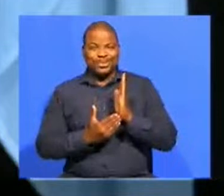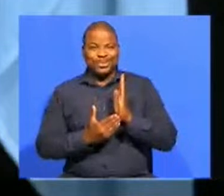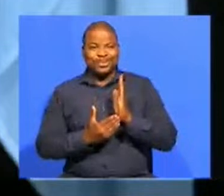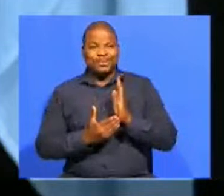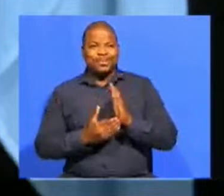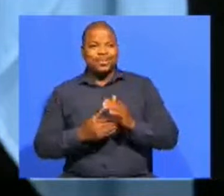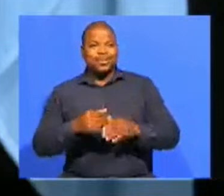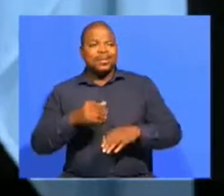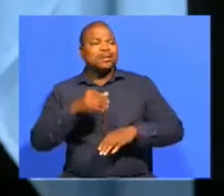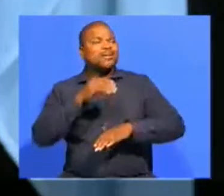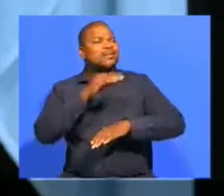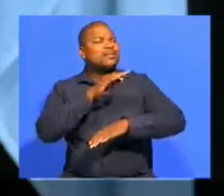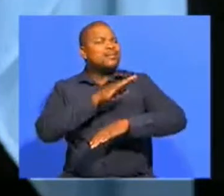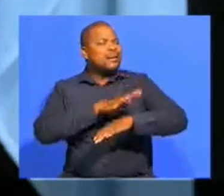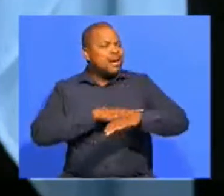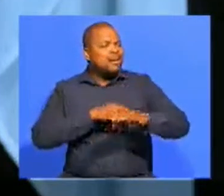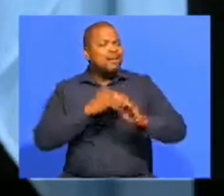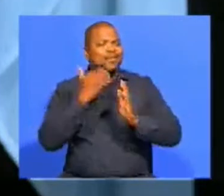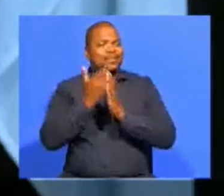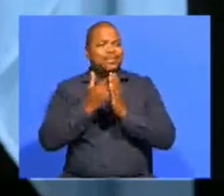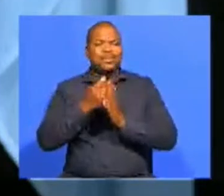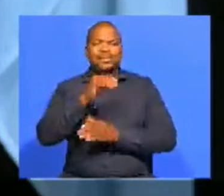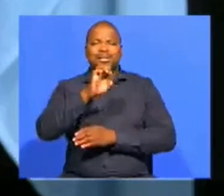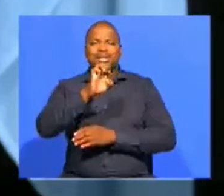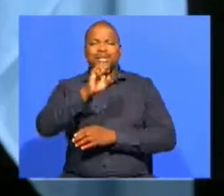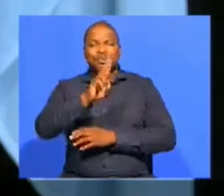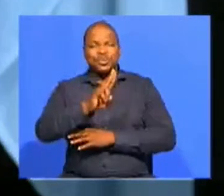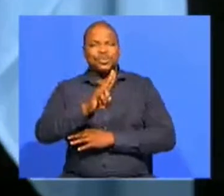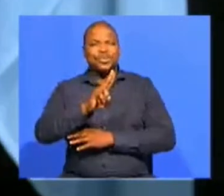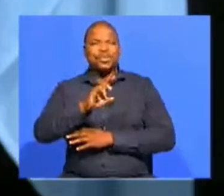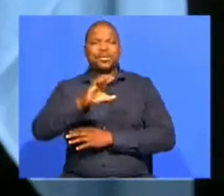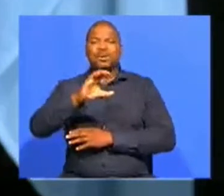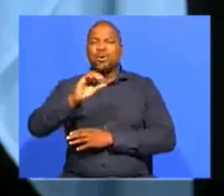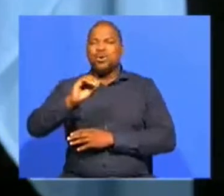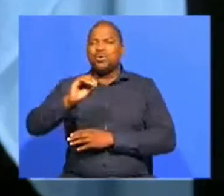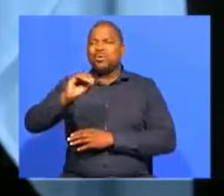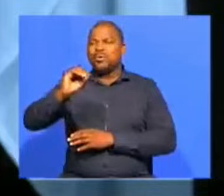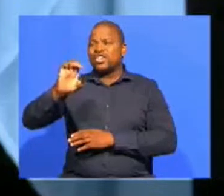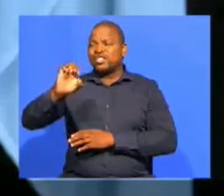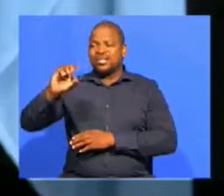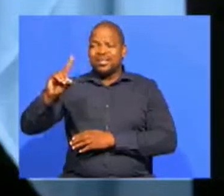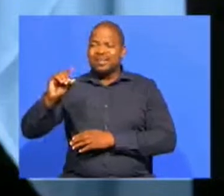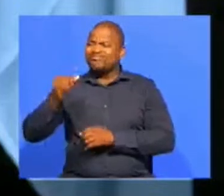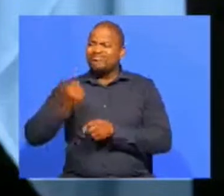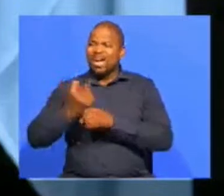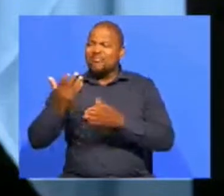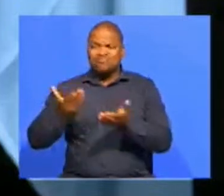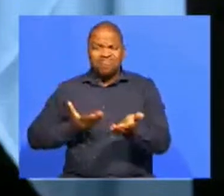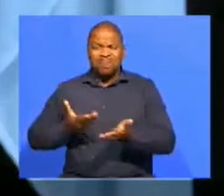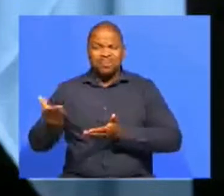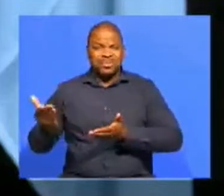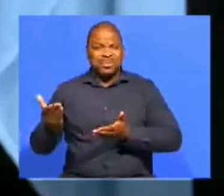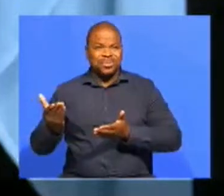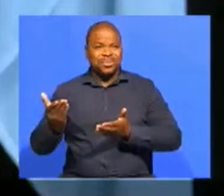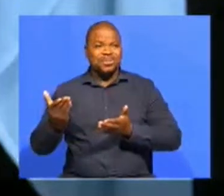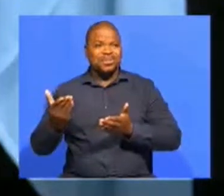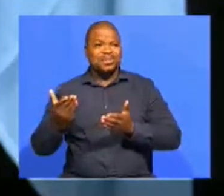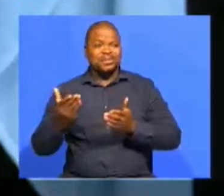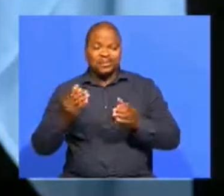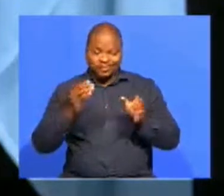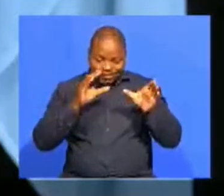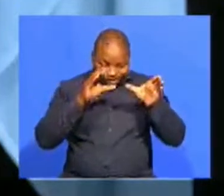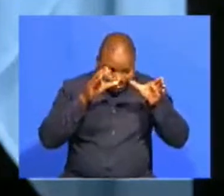and grey listing imposed by the EU or the OECD without even consultation with the states that are